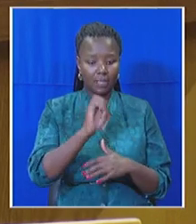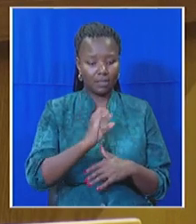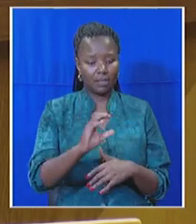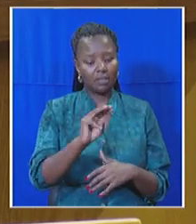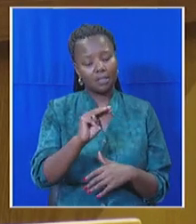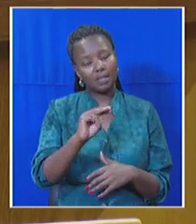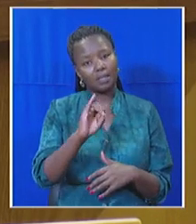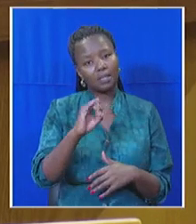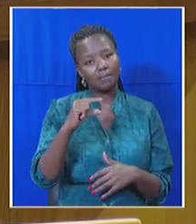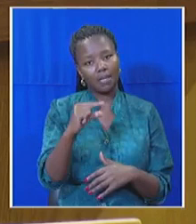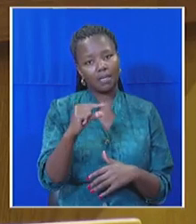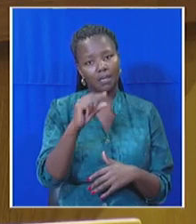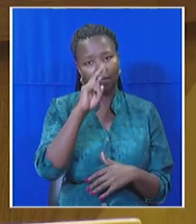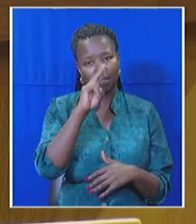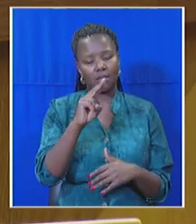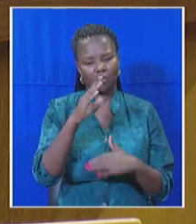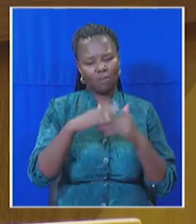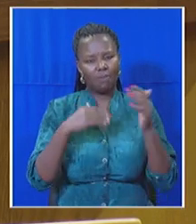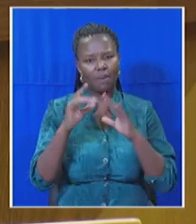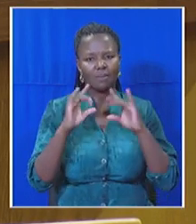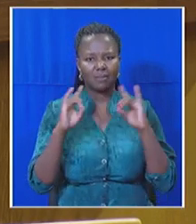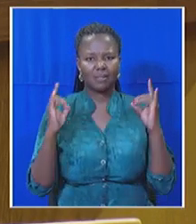aside for infrastructure development.